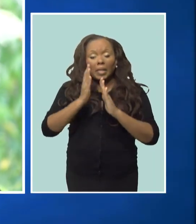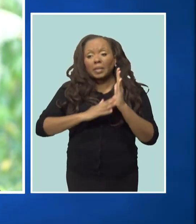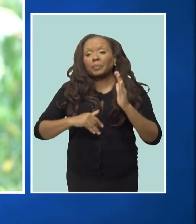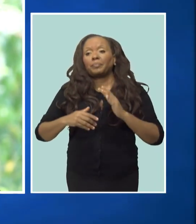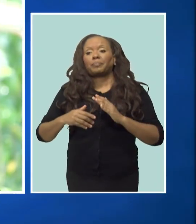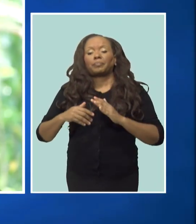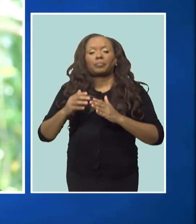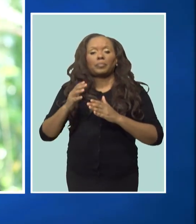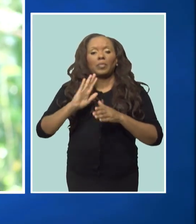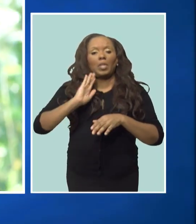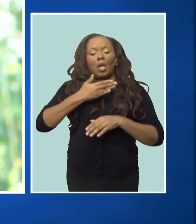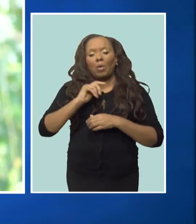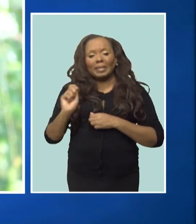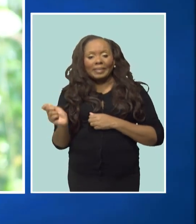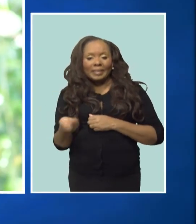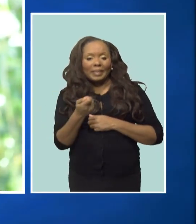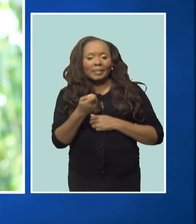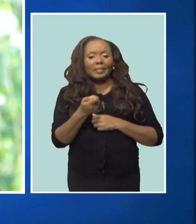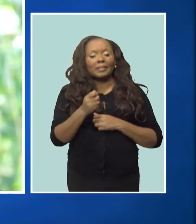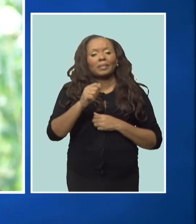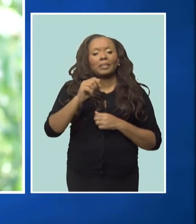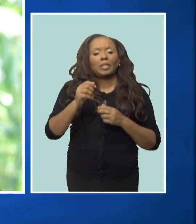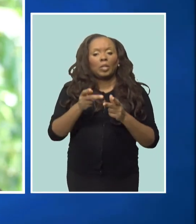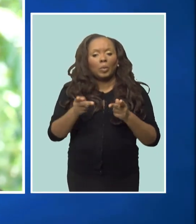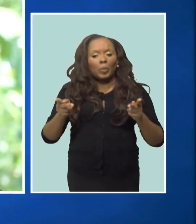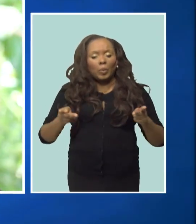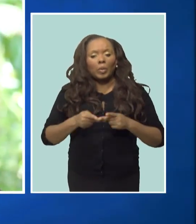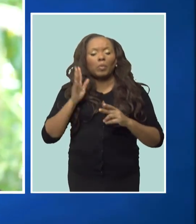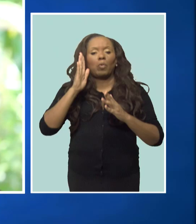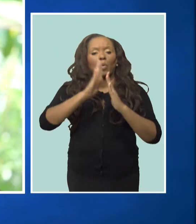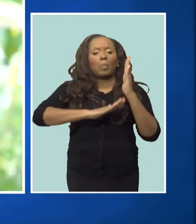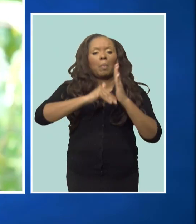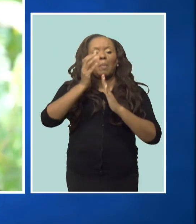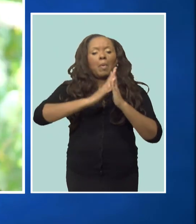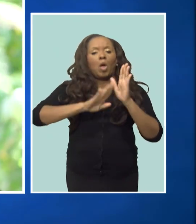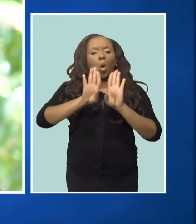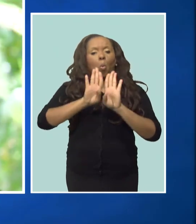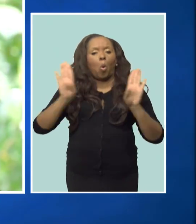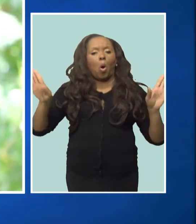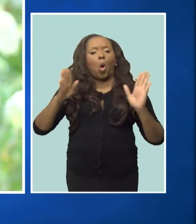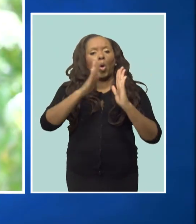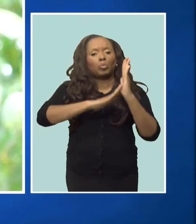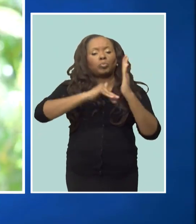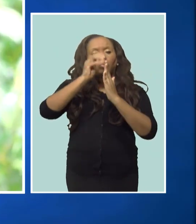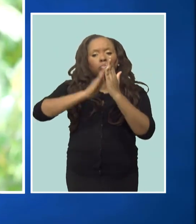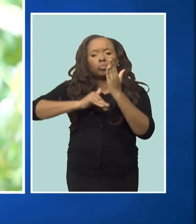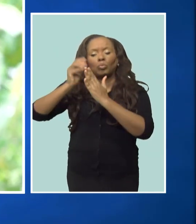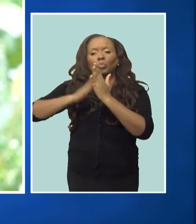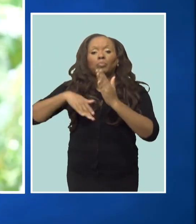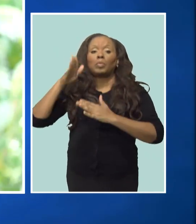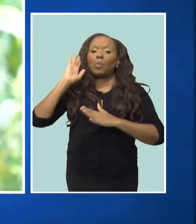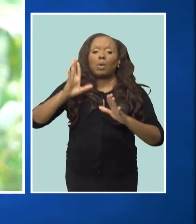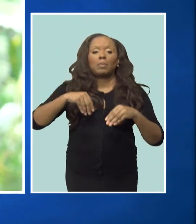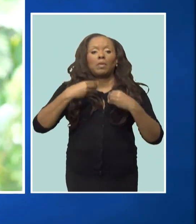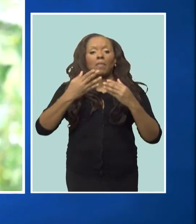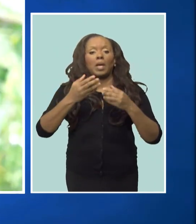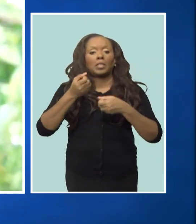tennis courts, our murals. We will be launching a partnership that will provide scholarships for young